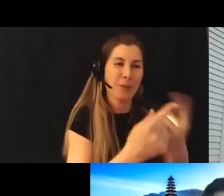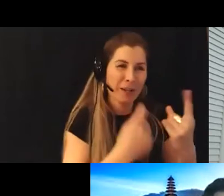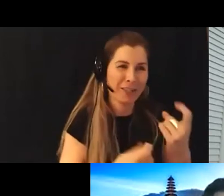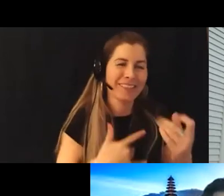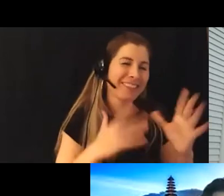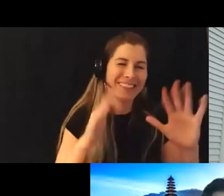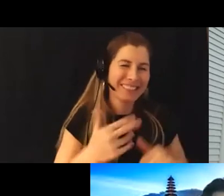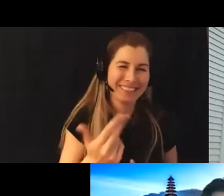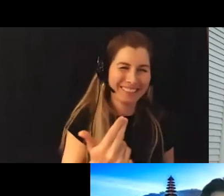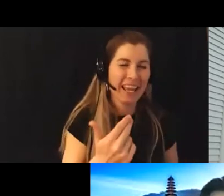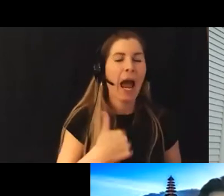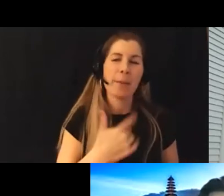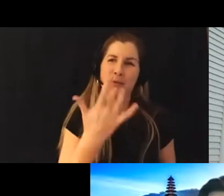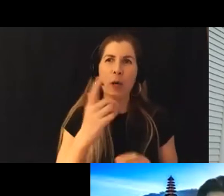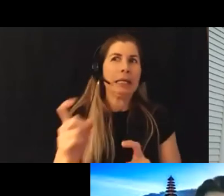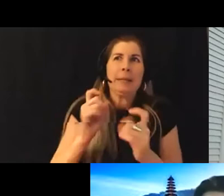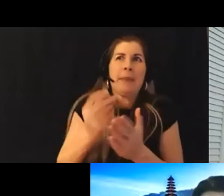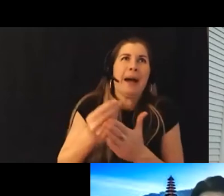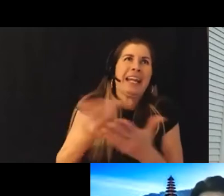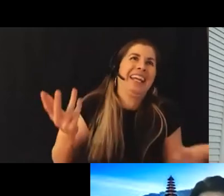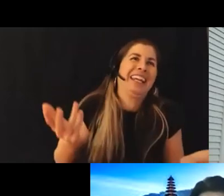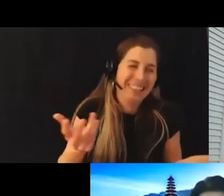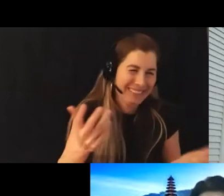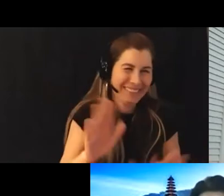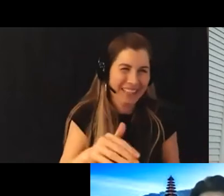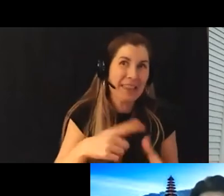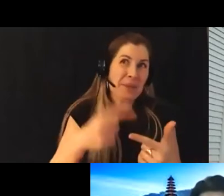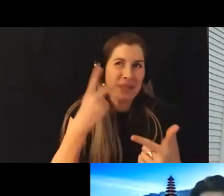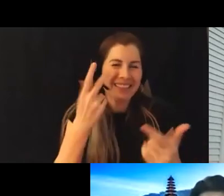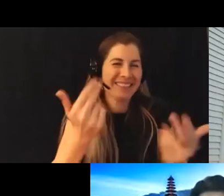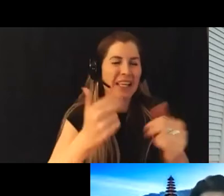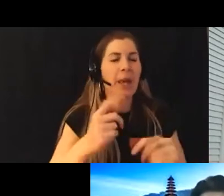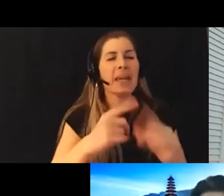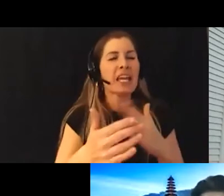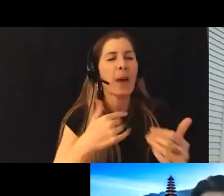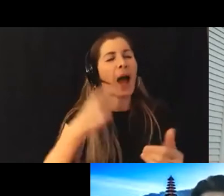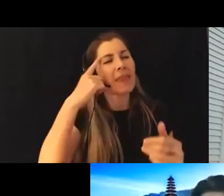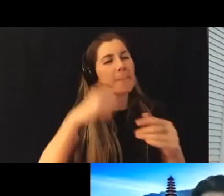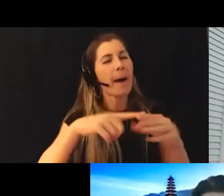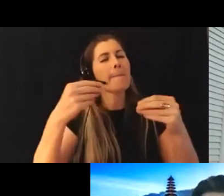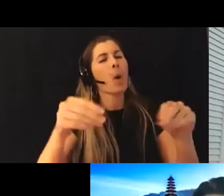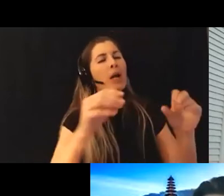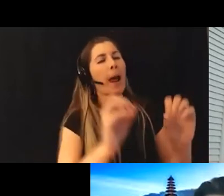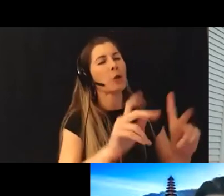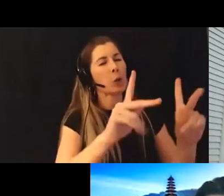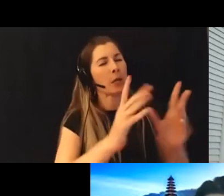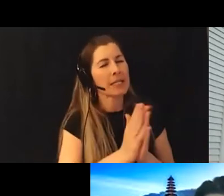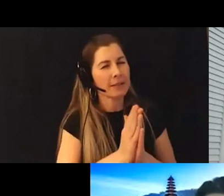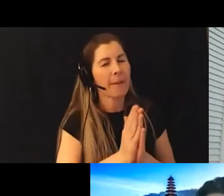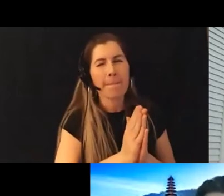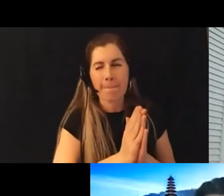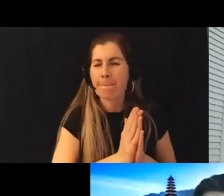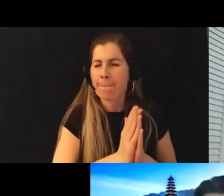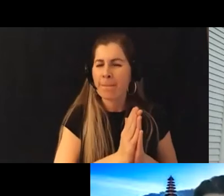something, but just give me the money and then we'll see. But I also think about market opportunities. I think there is a real strong opportunity for